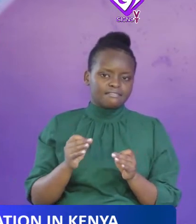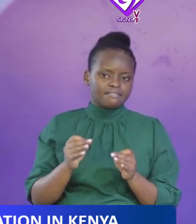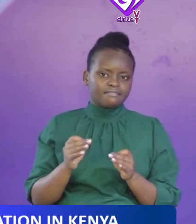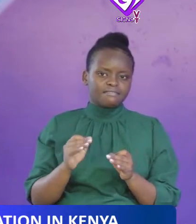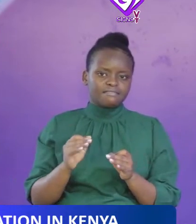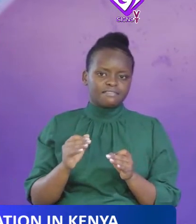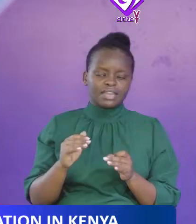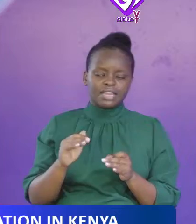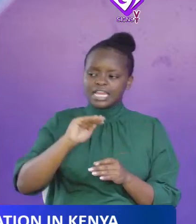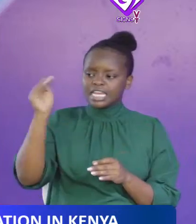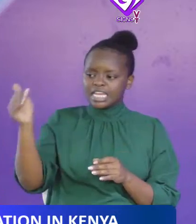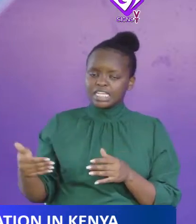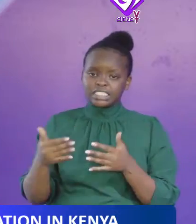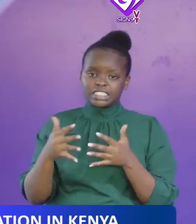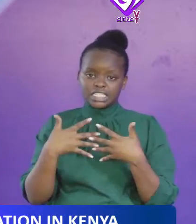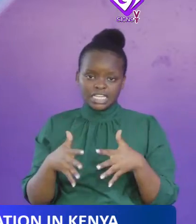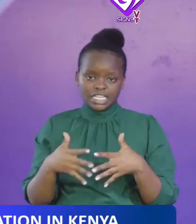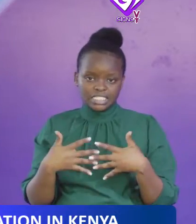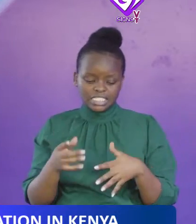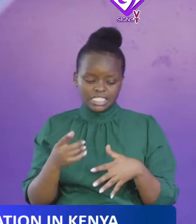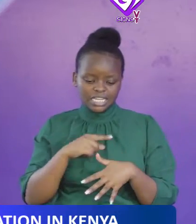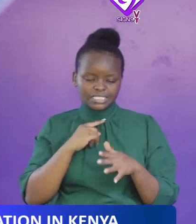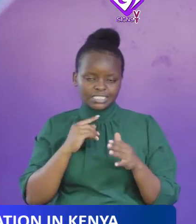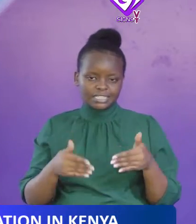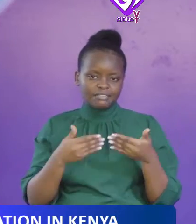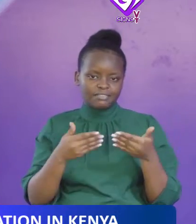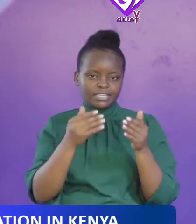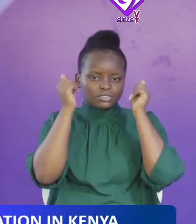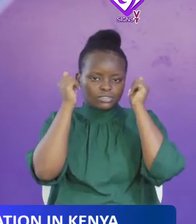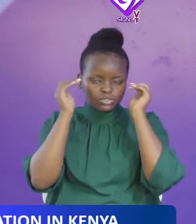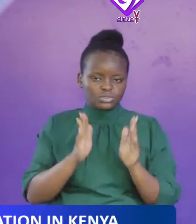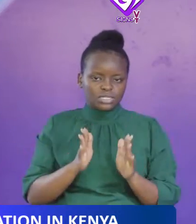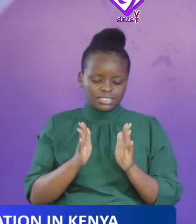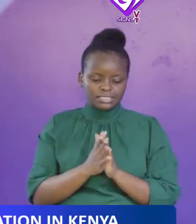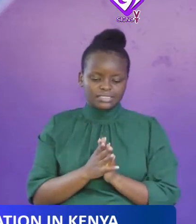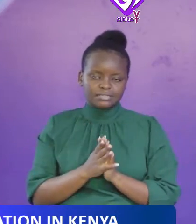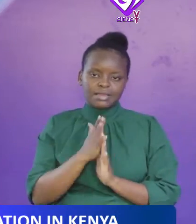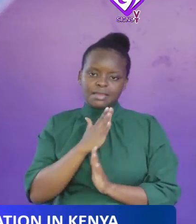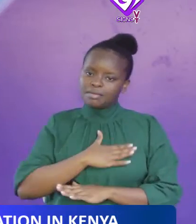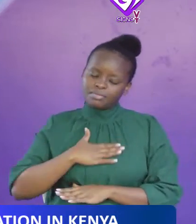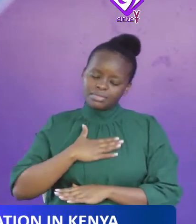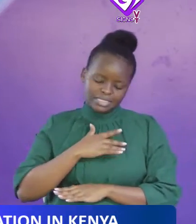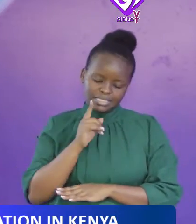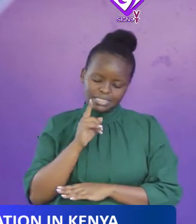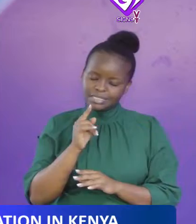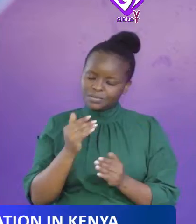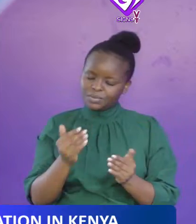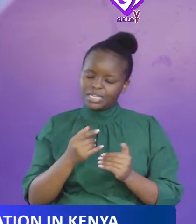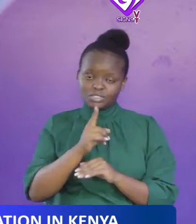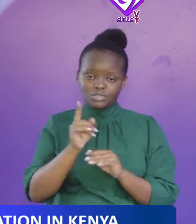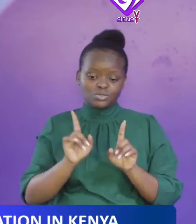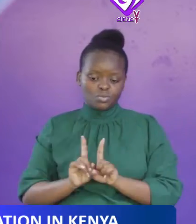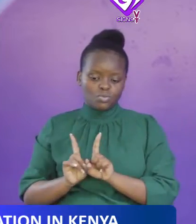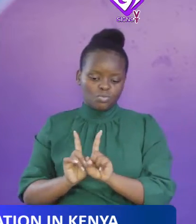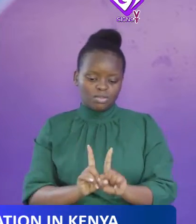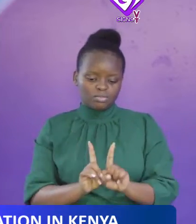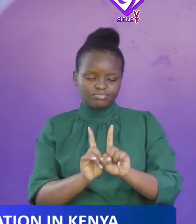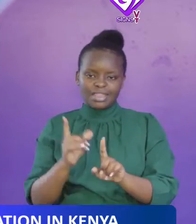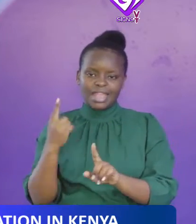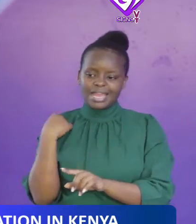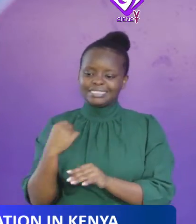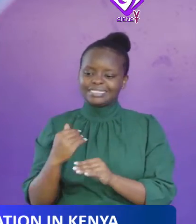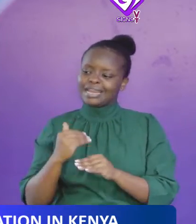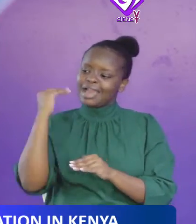Hills Gate, we are giving you students, please, we need you to work with them until the exit and